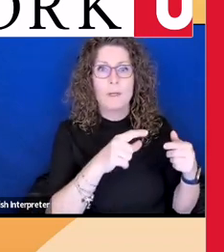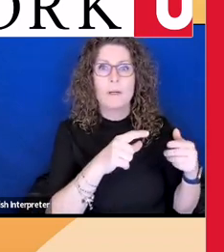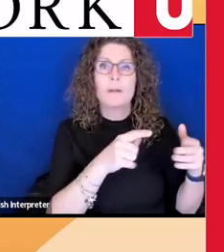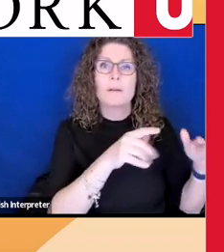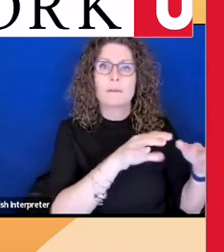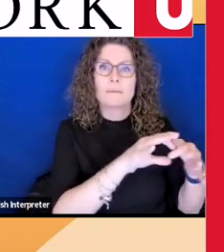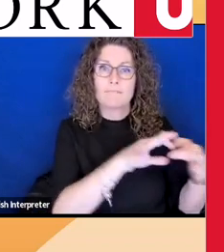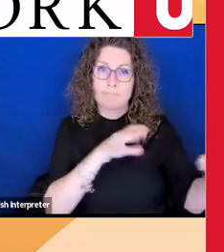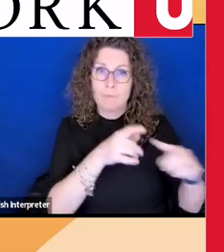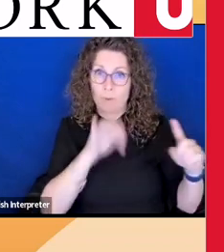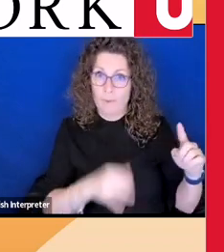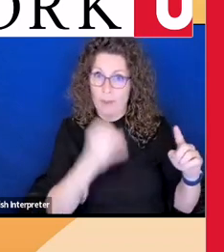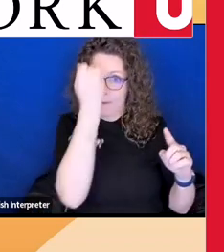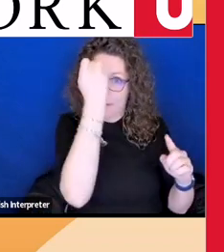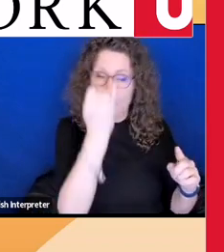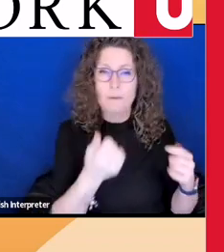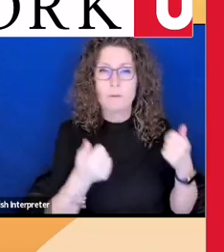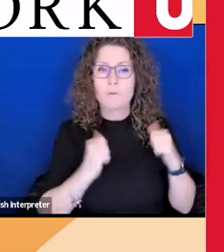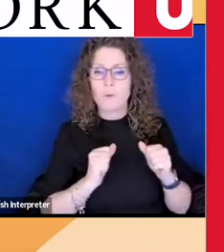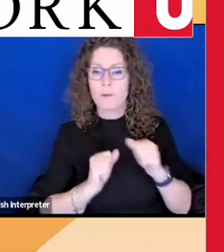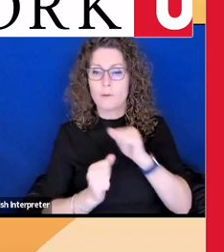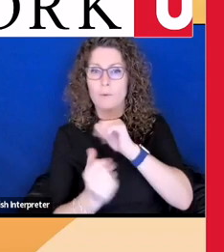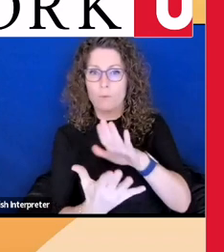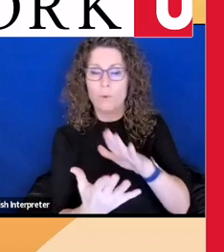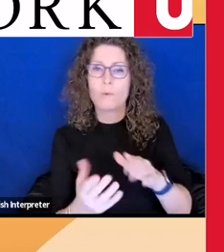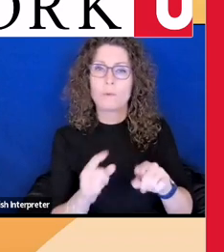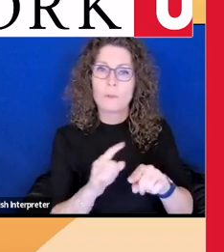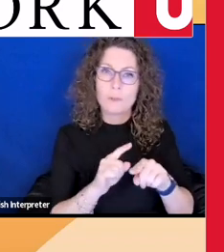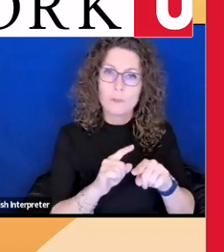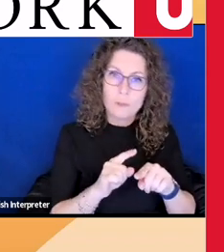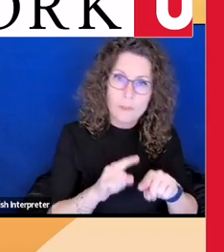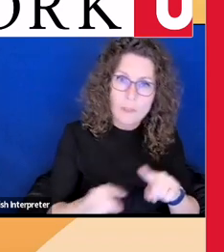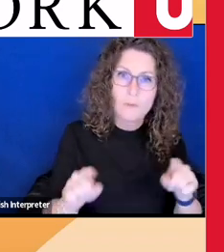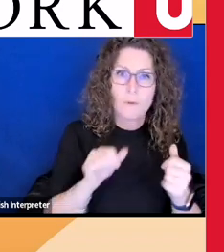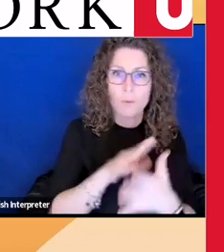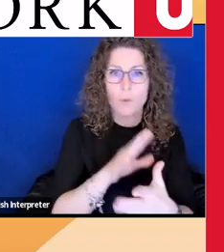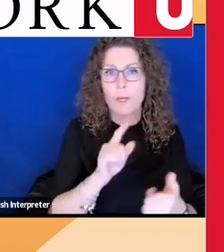and opening toward another mode of being?